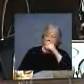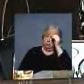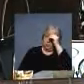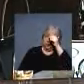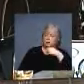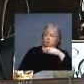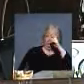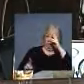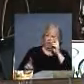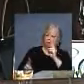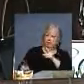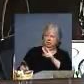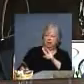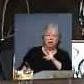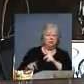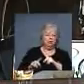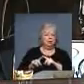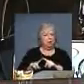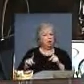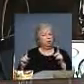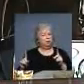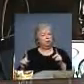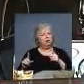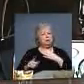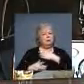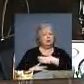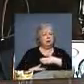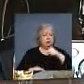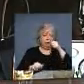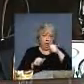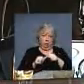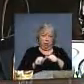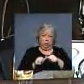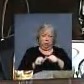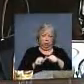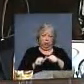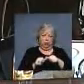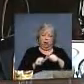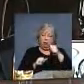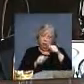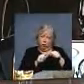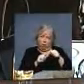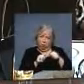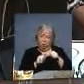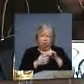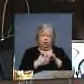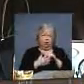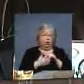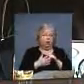opinion. However, please remember and recall that